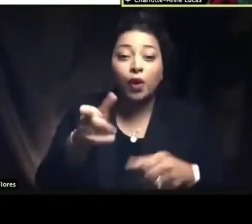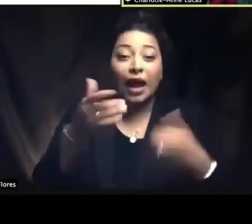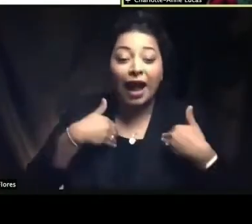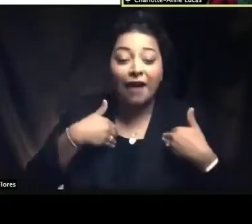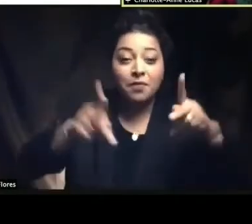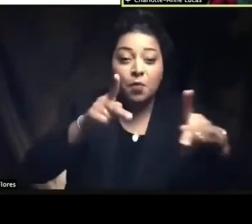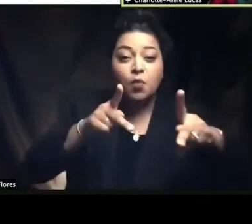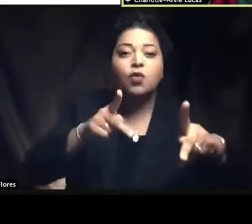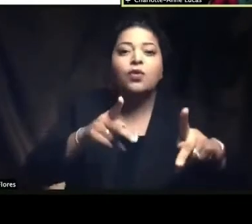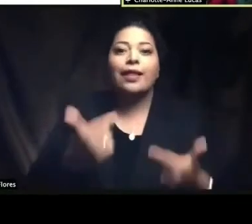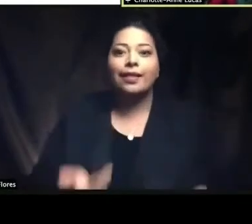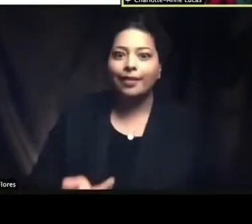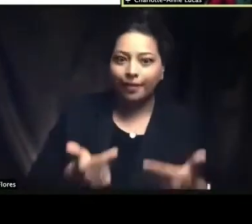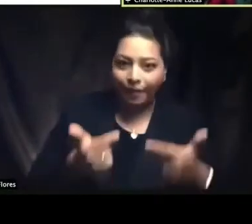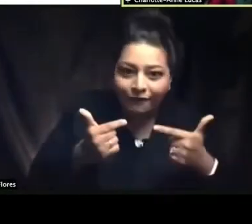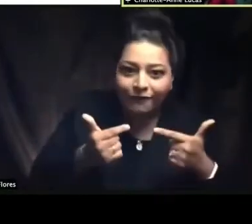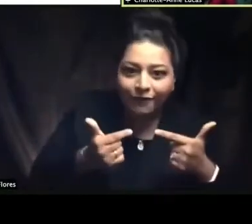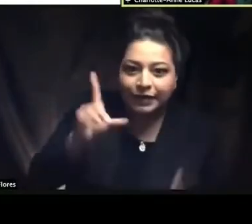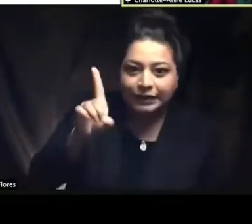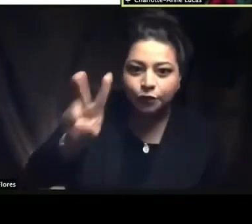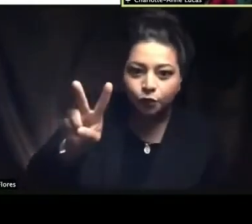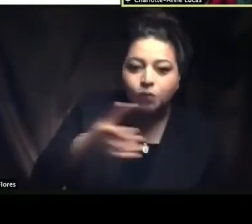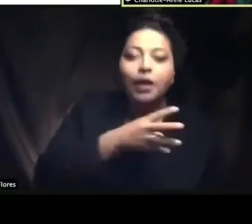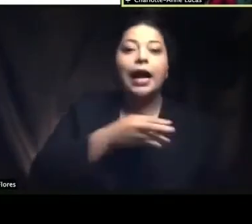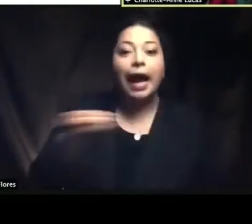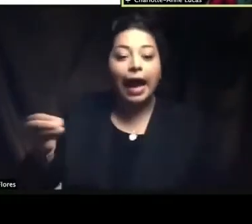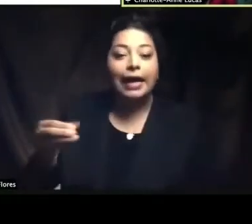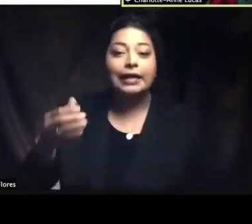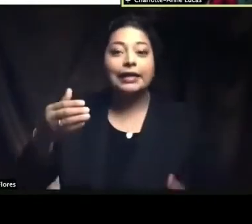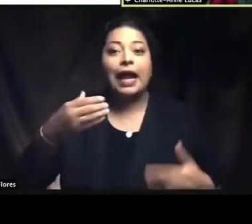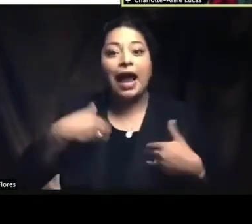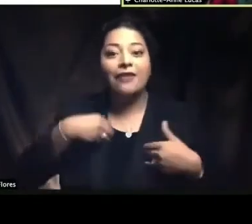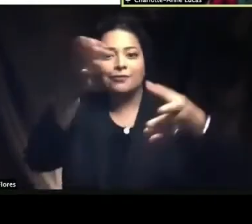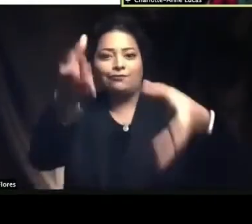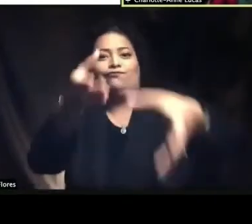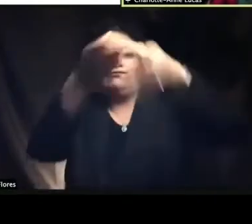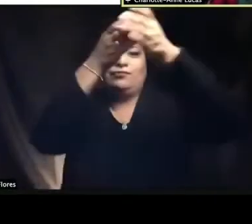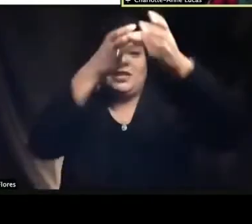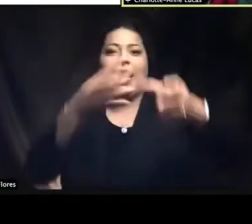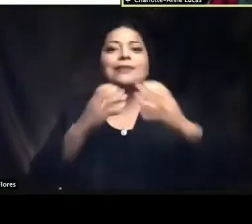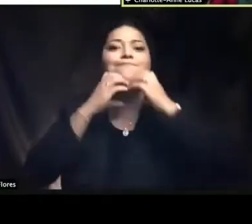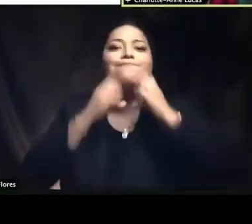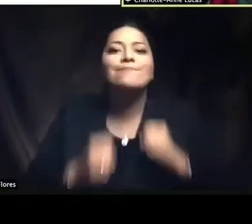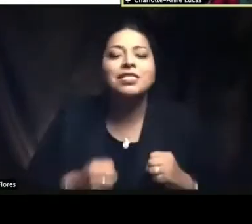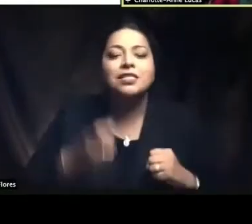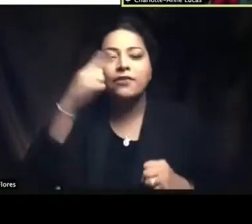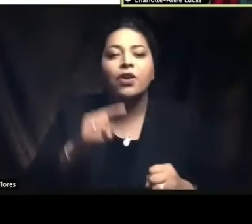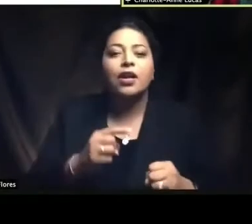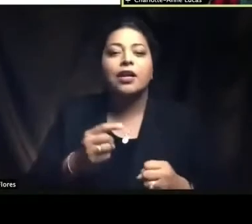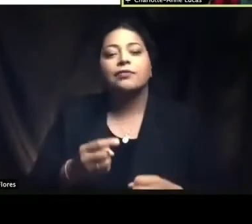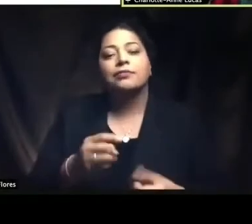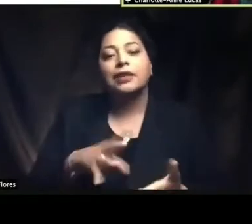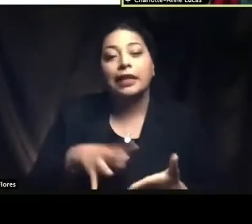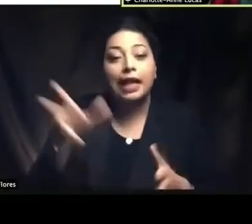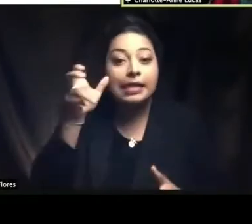who reside in the district and who have expertise and a passion for listening and learning?